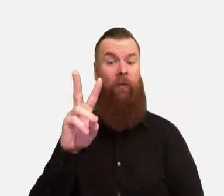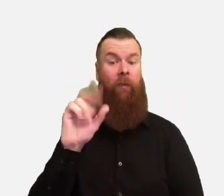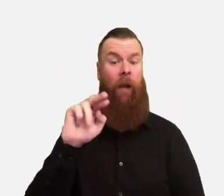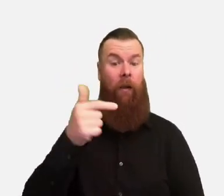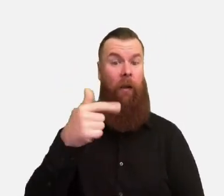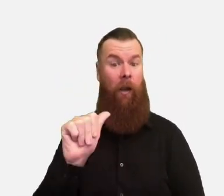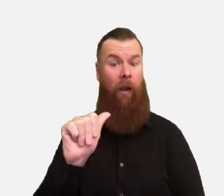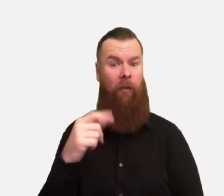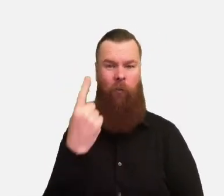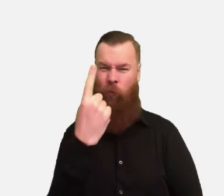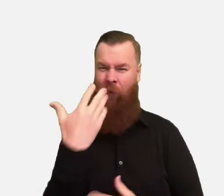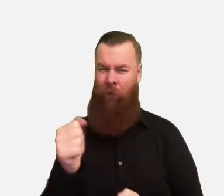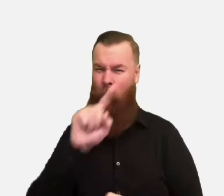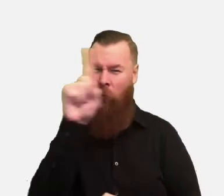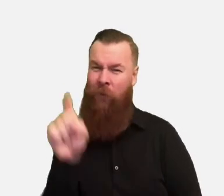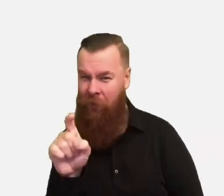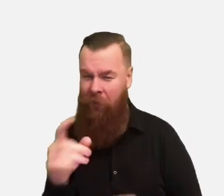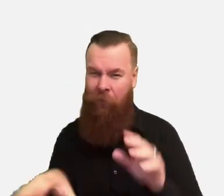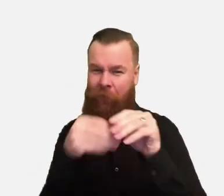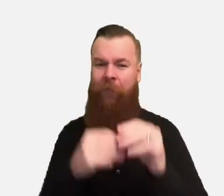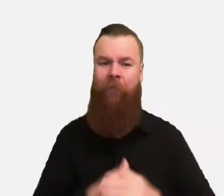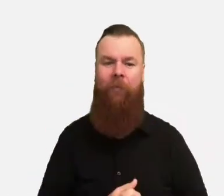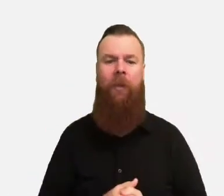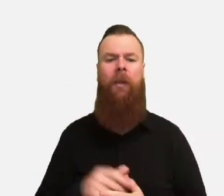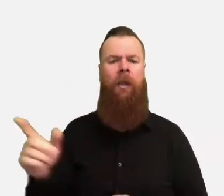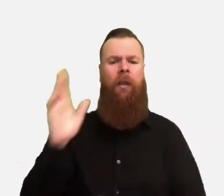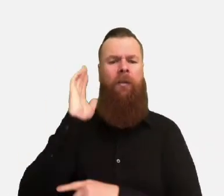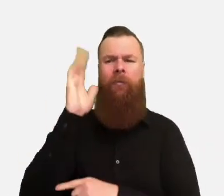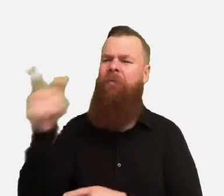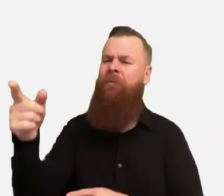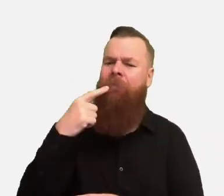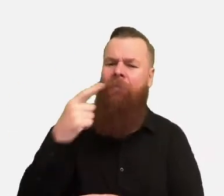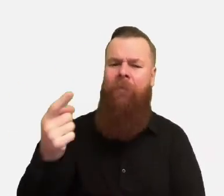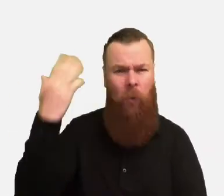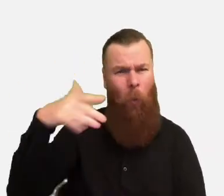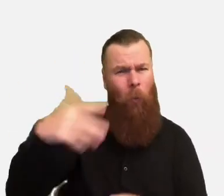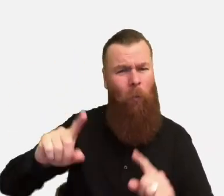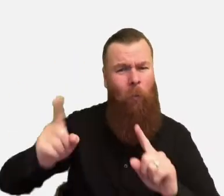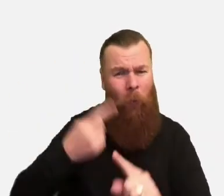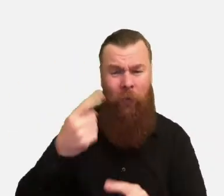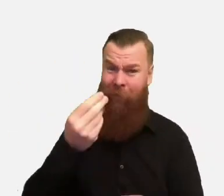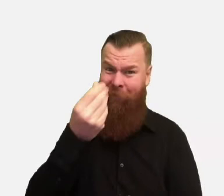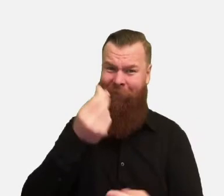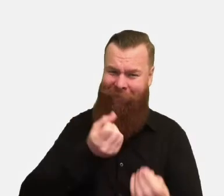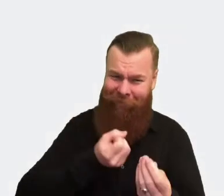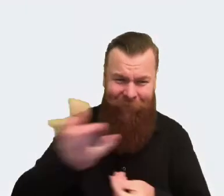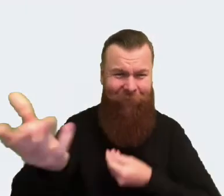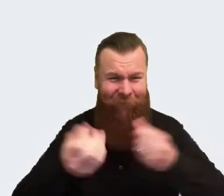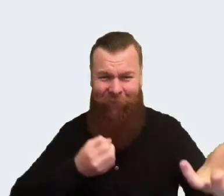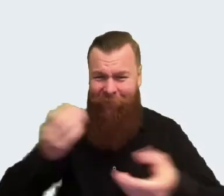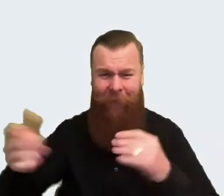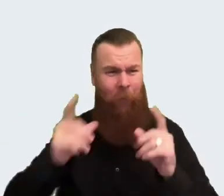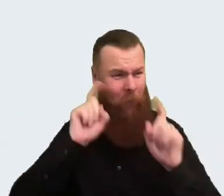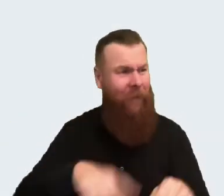the importance of investment in infrastructure resilience. Can you expand upon what your research found with respect to